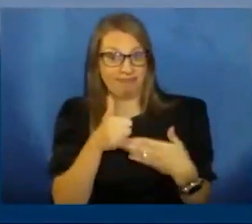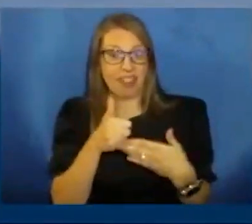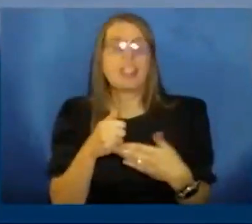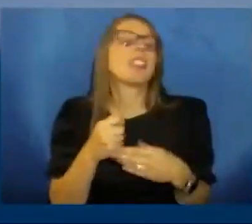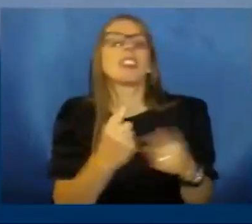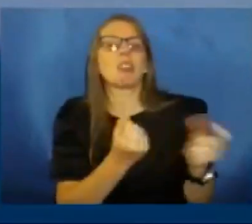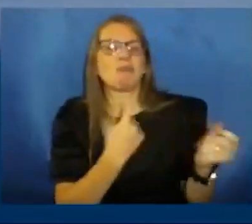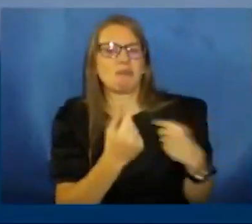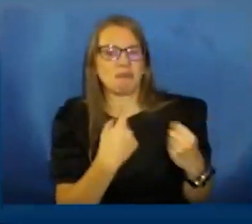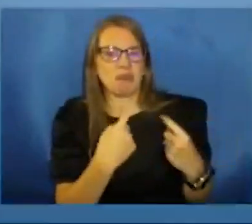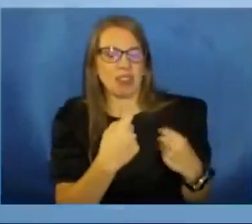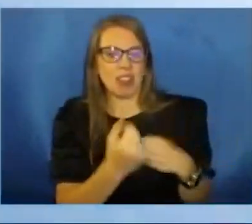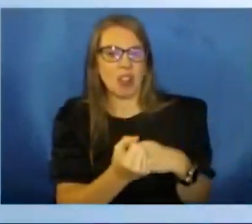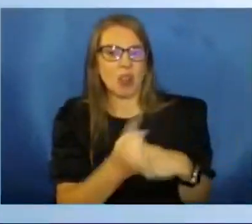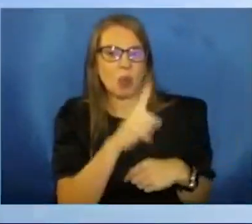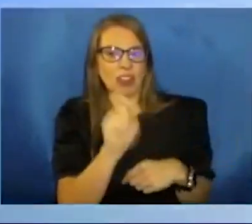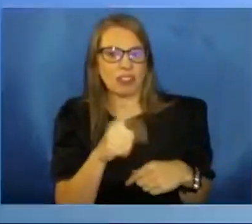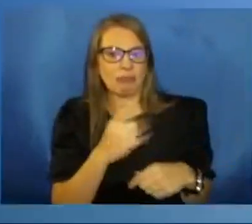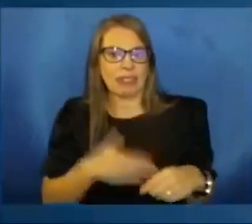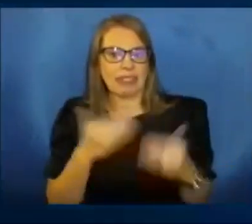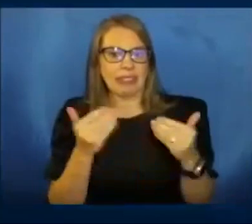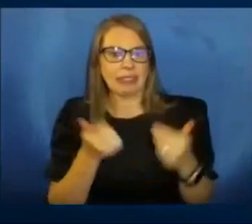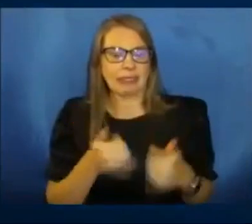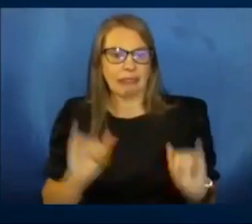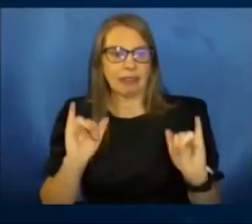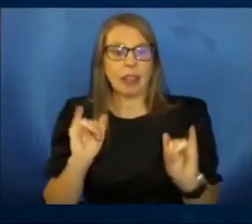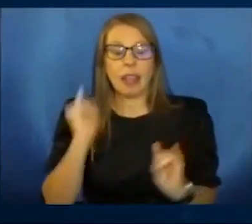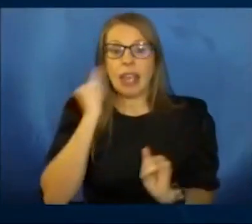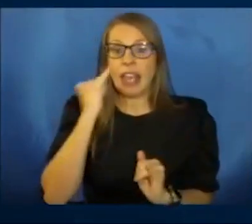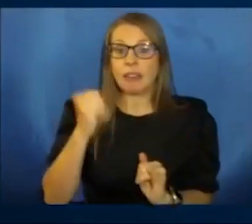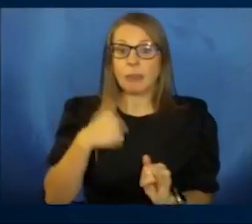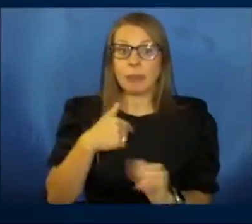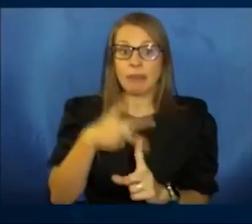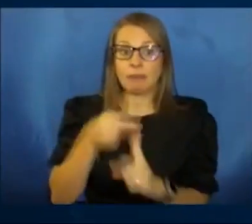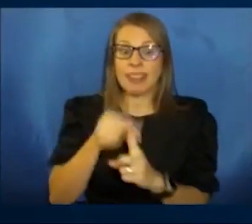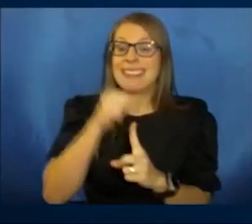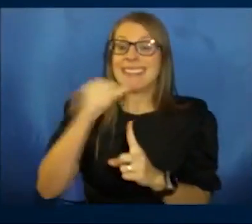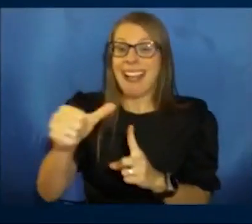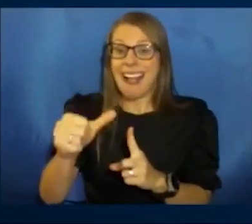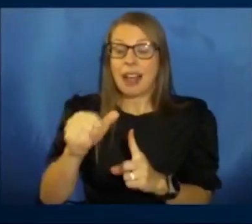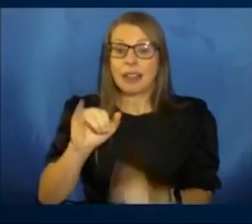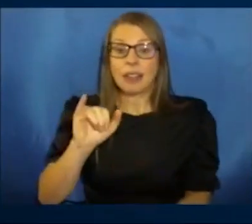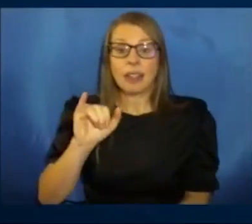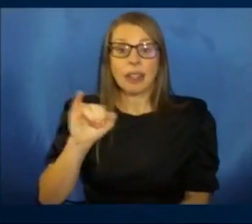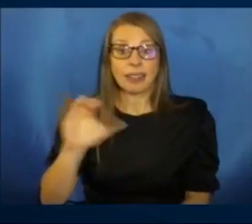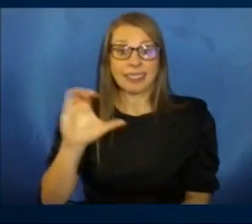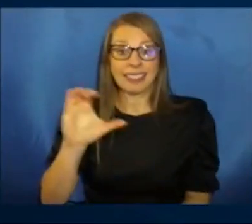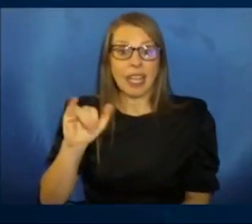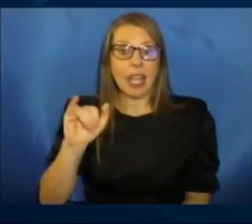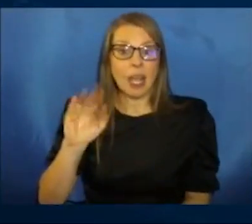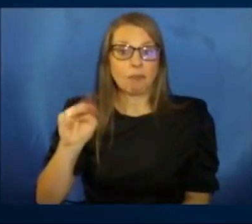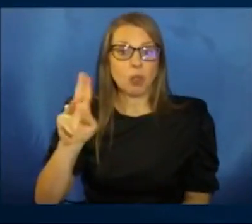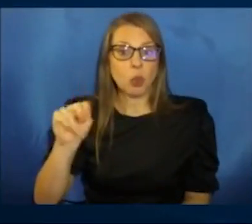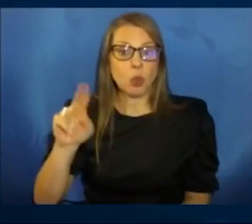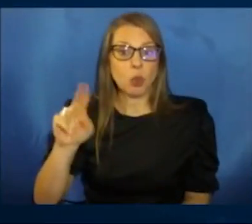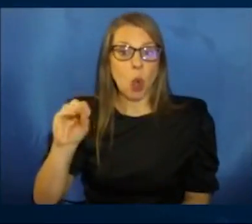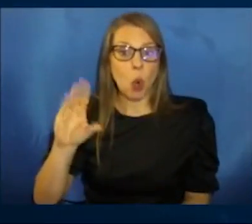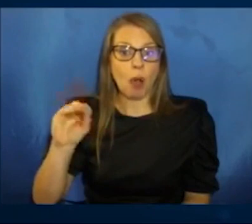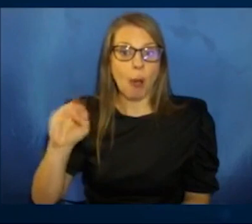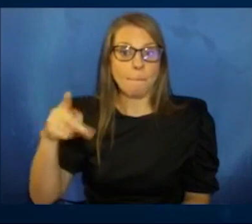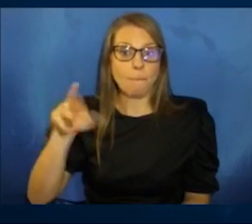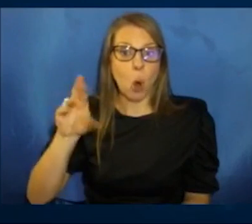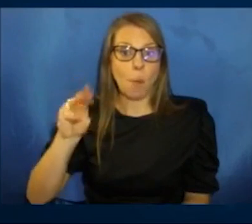and get out of this. All right, we're going to get to some community questions today. I want you to help me and Dr. Hawkinson answer some of those, if you would. Absolutely. Okay, so let's get to our first one. And